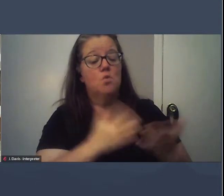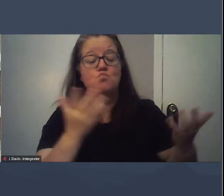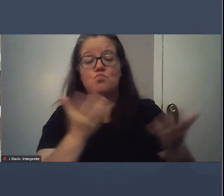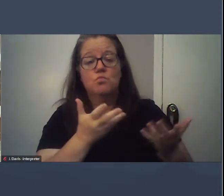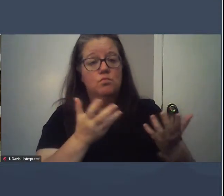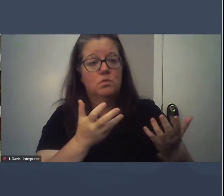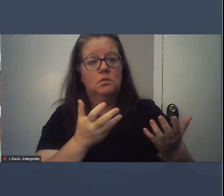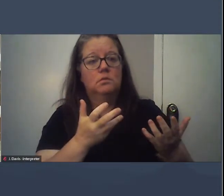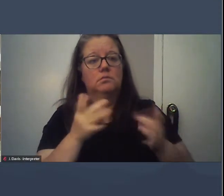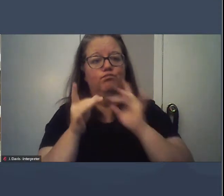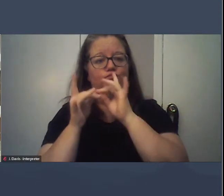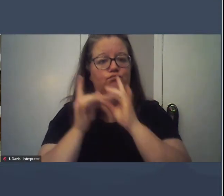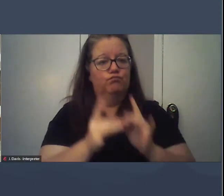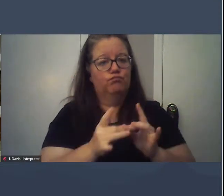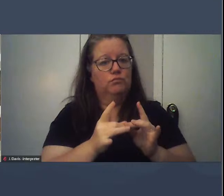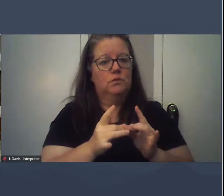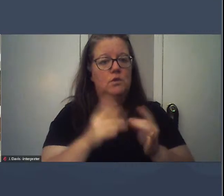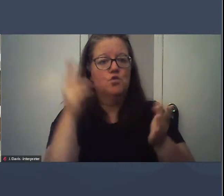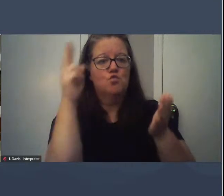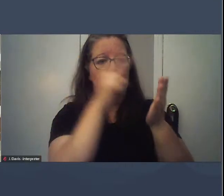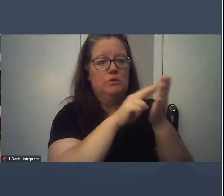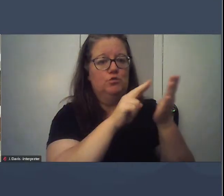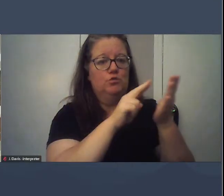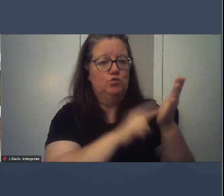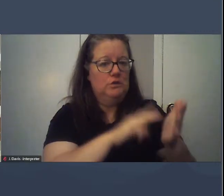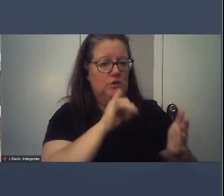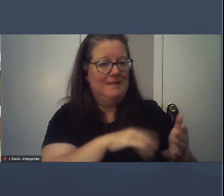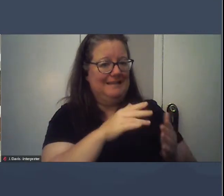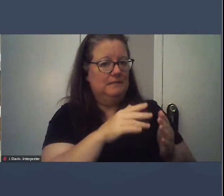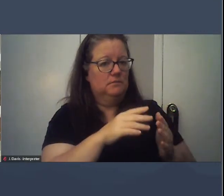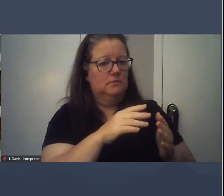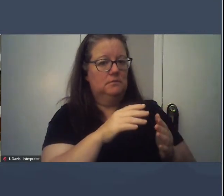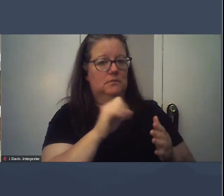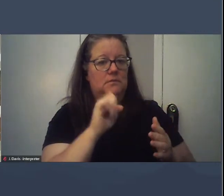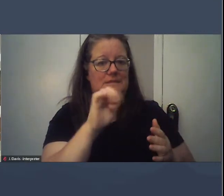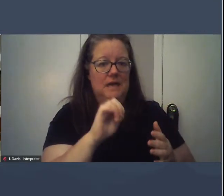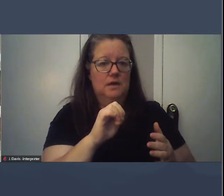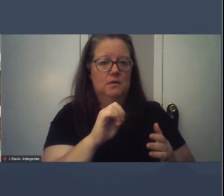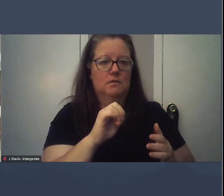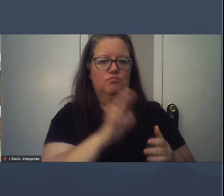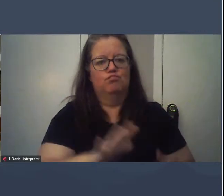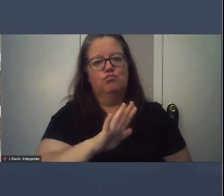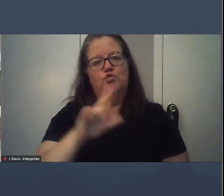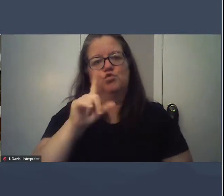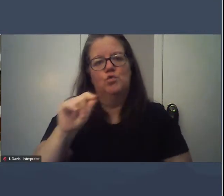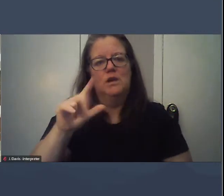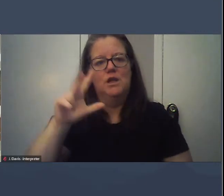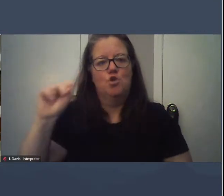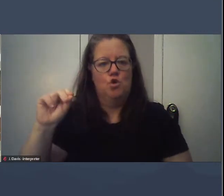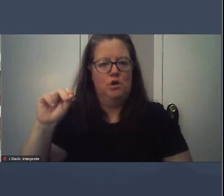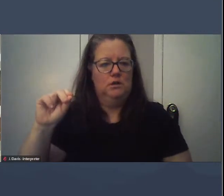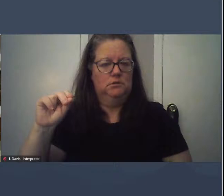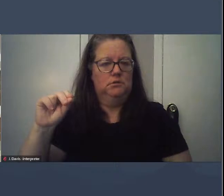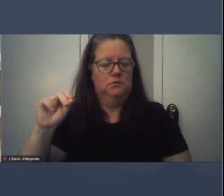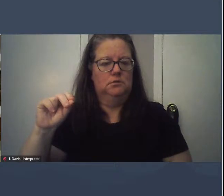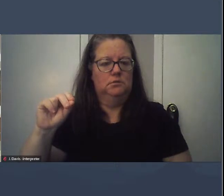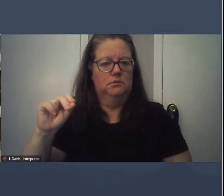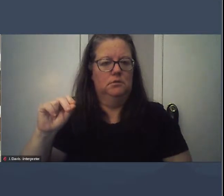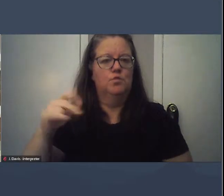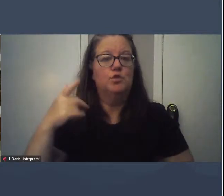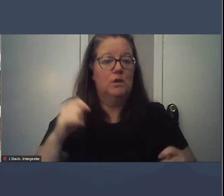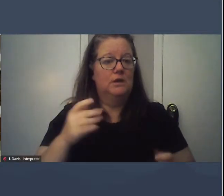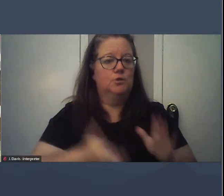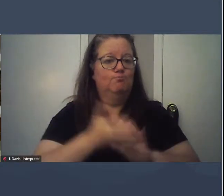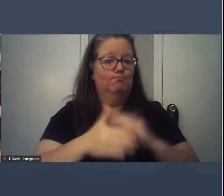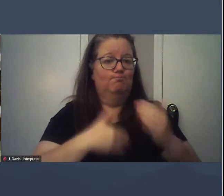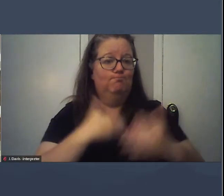actual restoration of the site as well. So completing the site. So we're looking at 2030 as the tentative date. We'll look for opportunities to expedite that as we get into